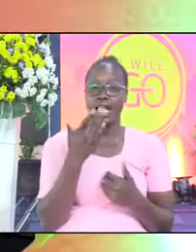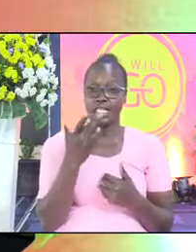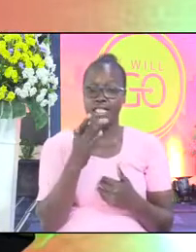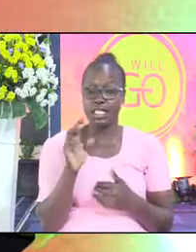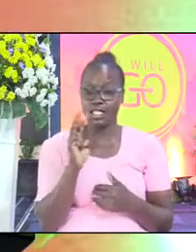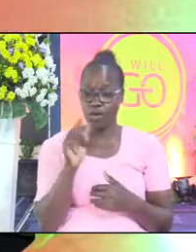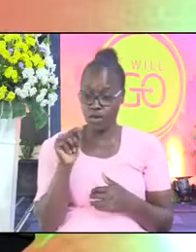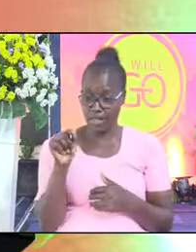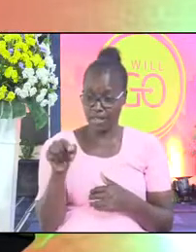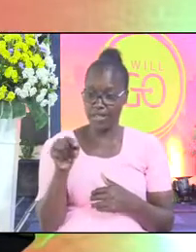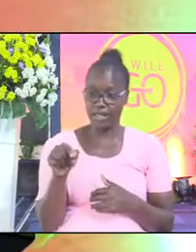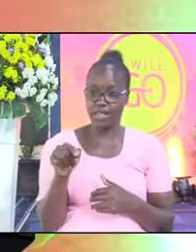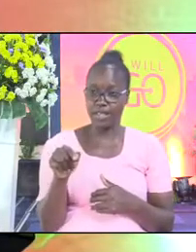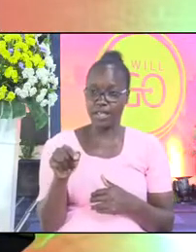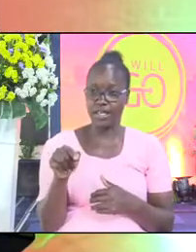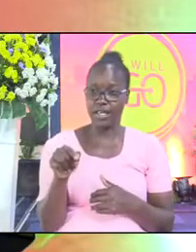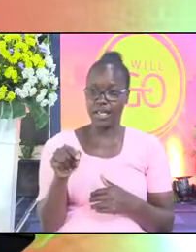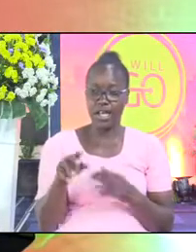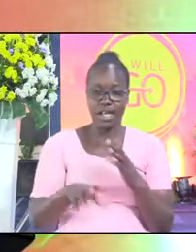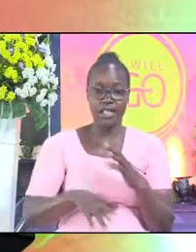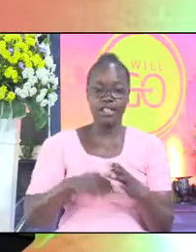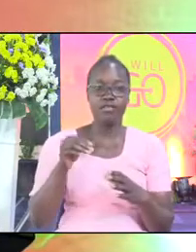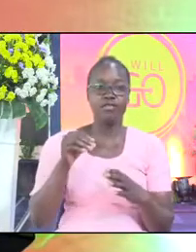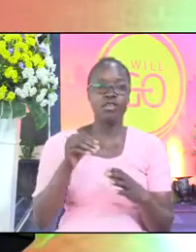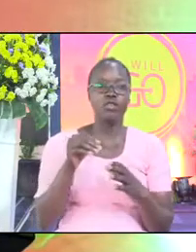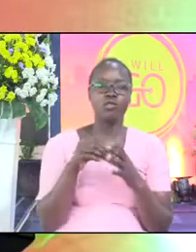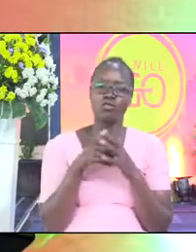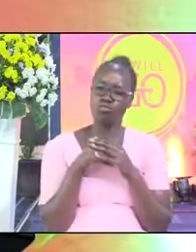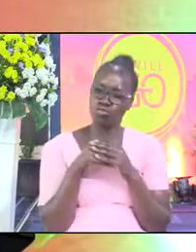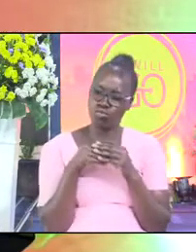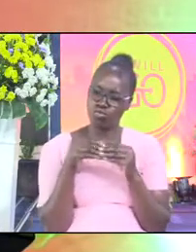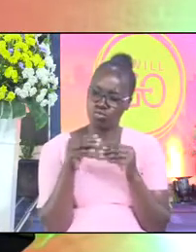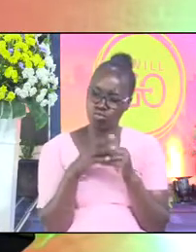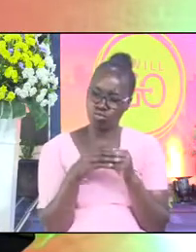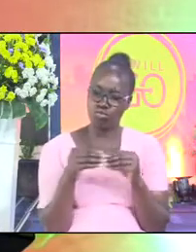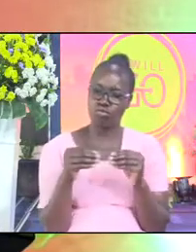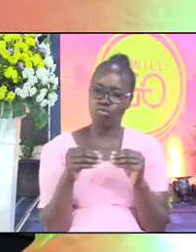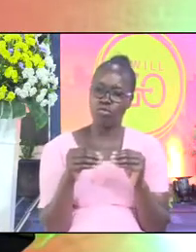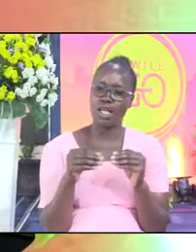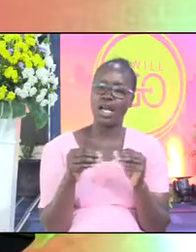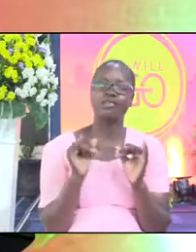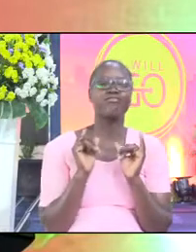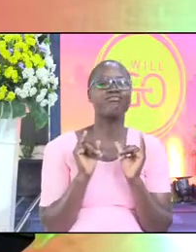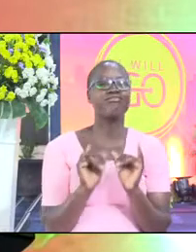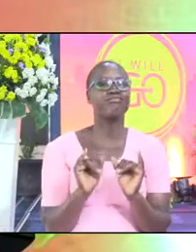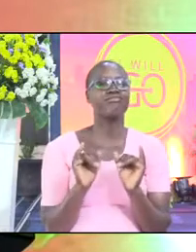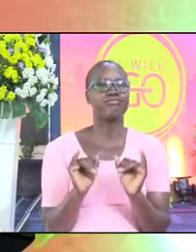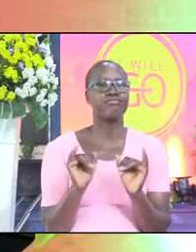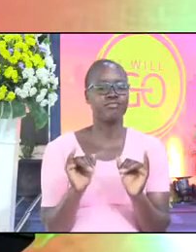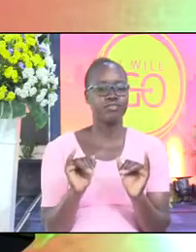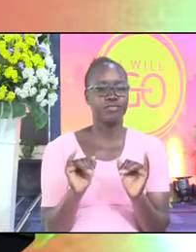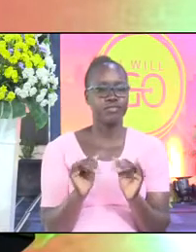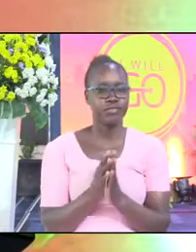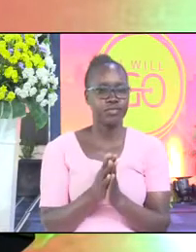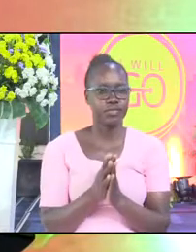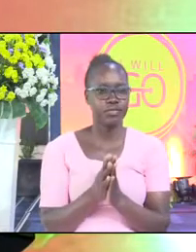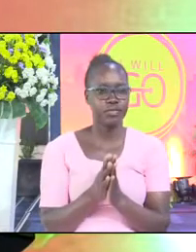water and they found it to be cool and refreshing.